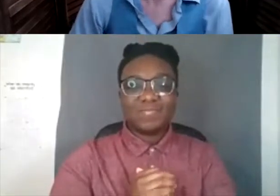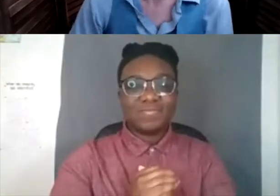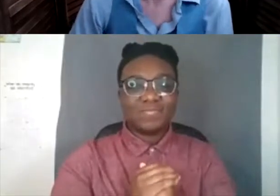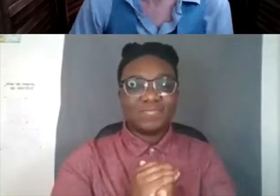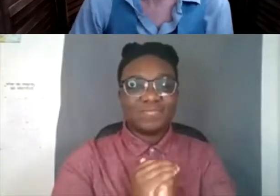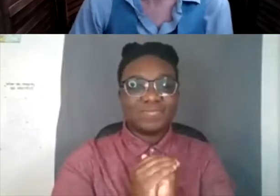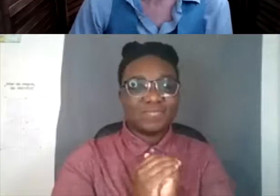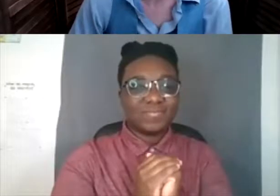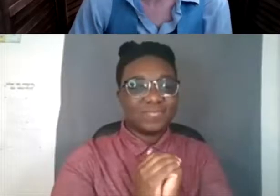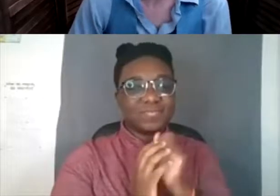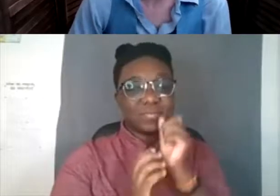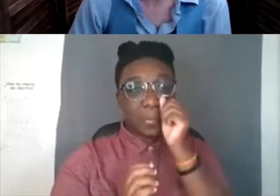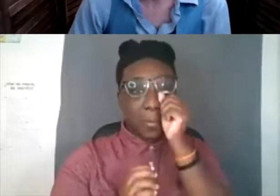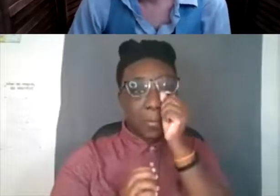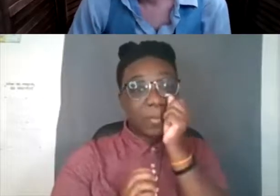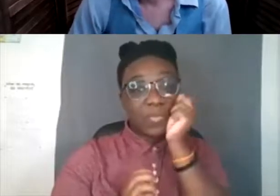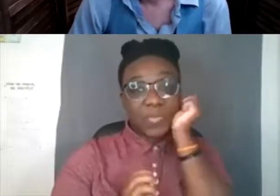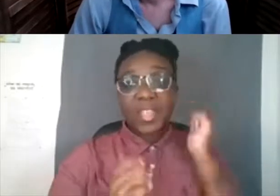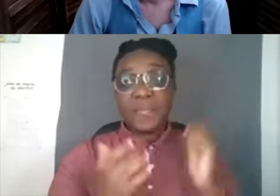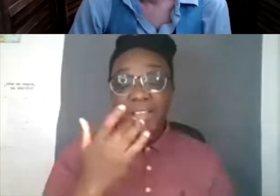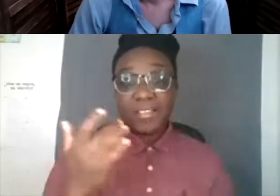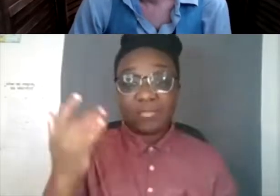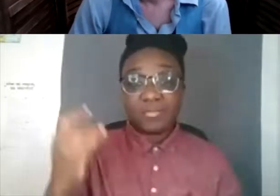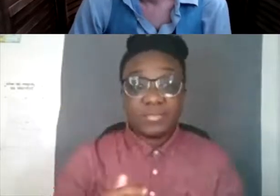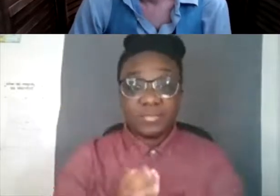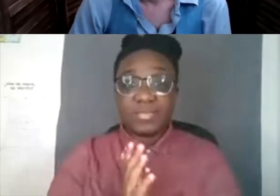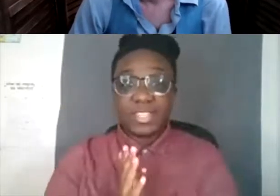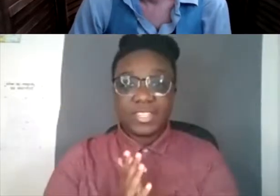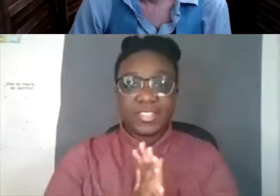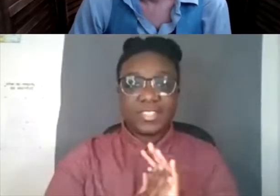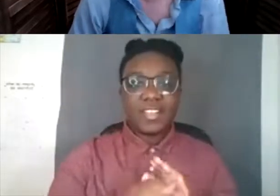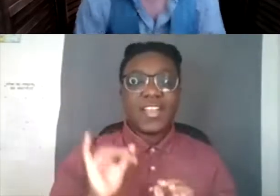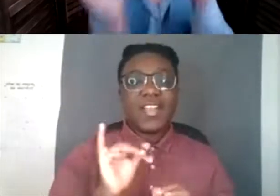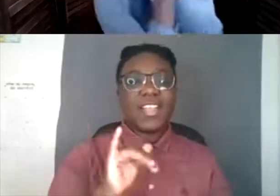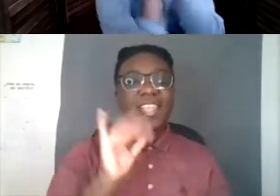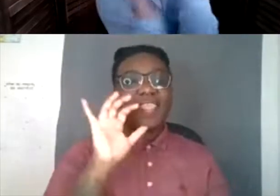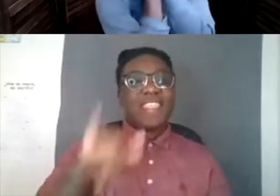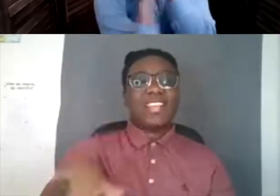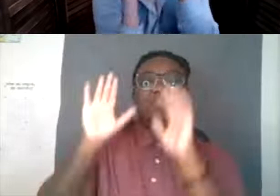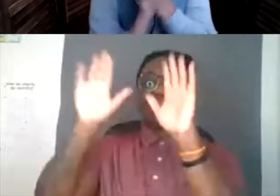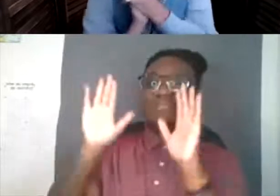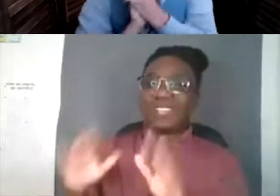That is a great line. Oh, Howard. Oh, Howard.